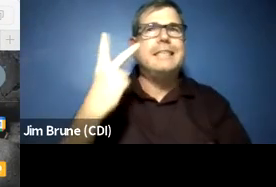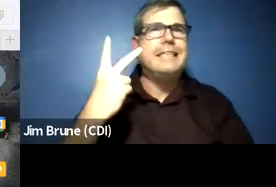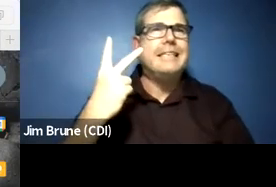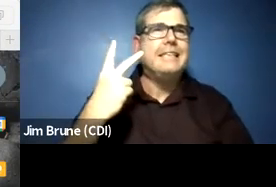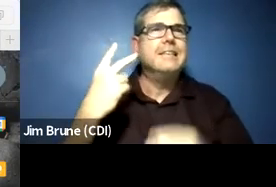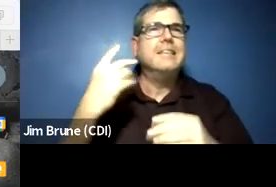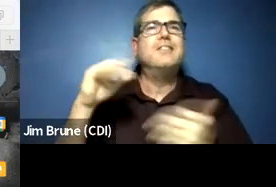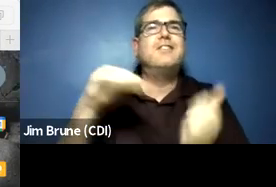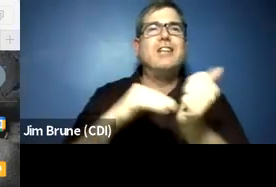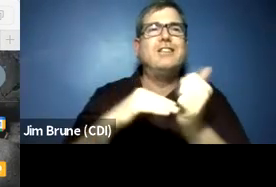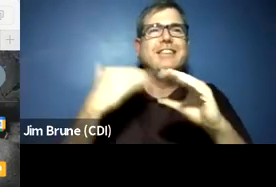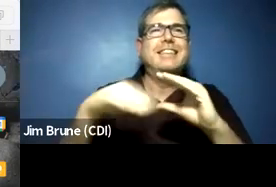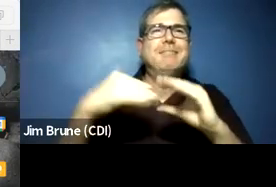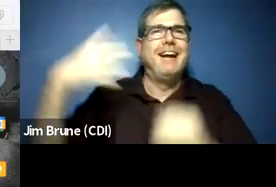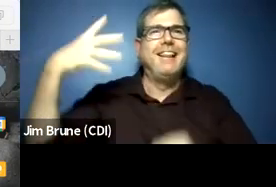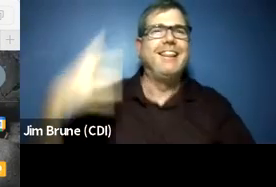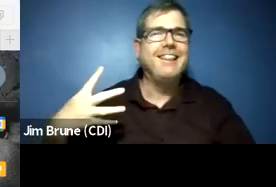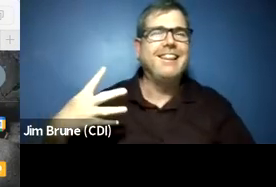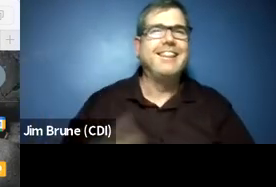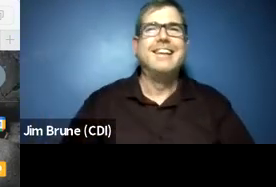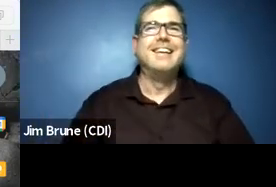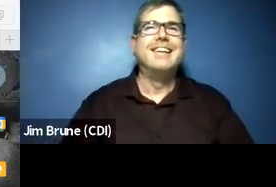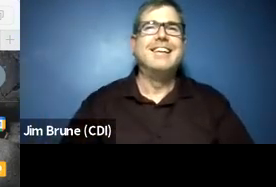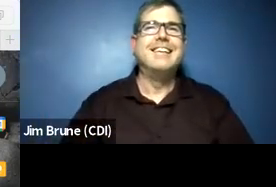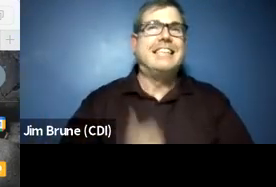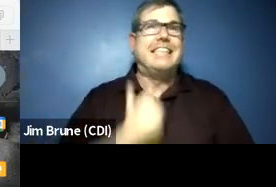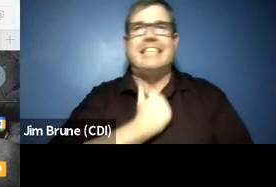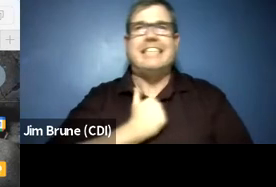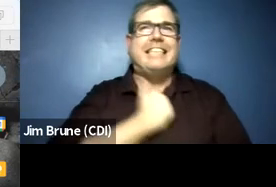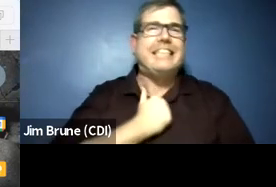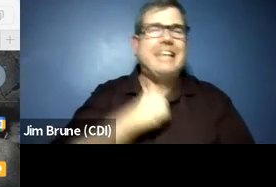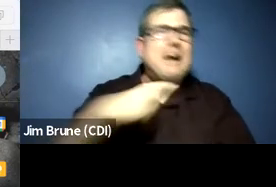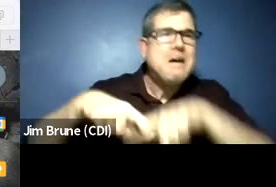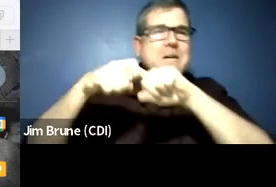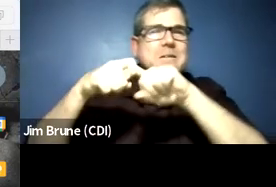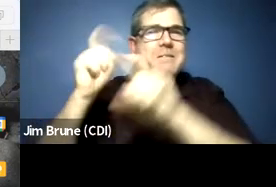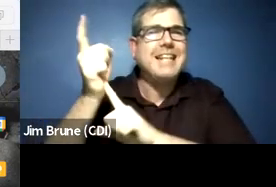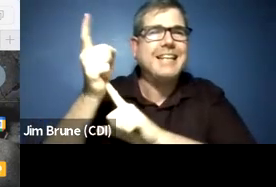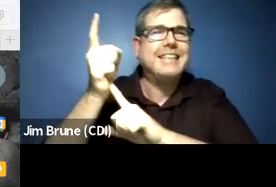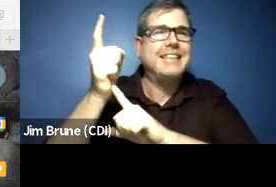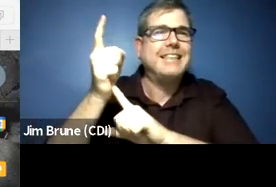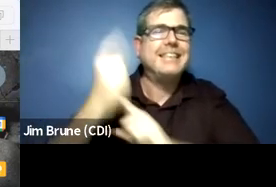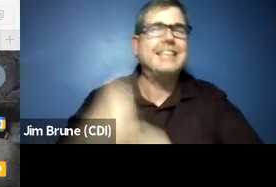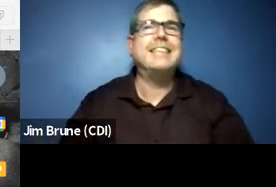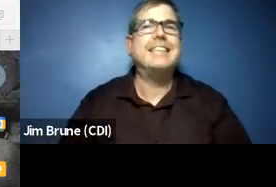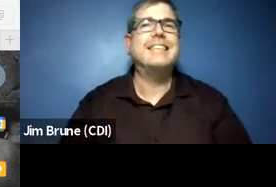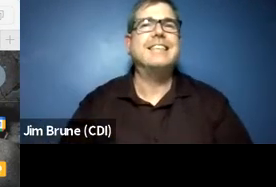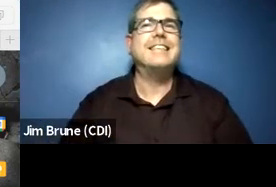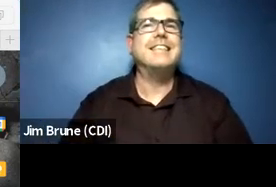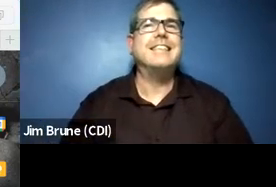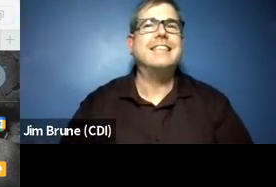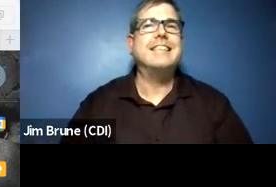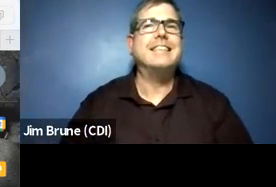Hold on a second. I just got rid of the talk for a second here. I hope you guys are looking at my... Seeing your